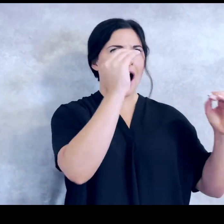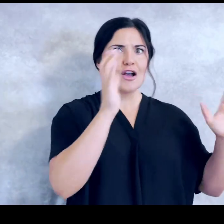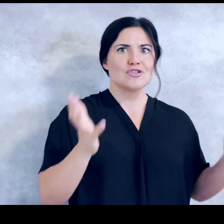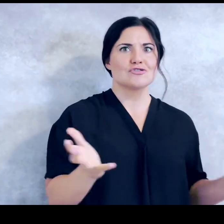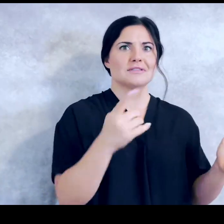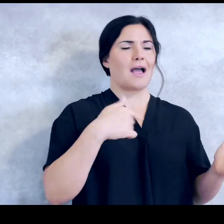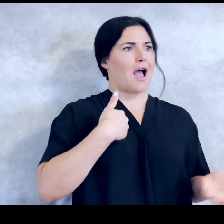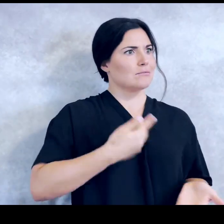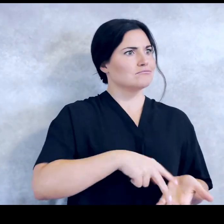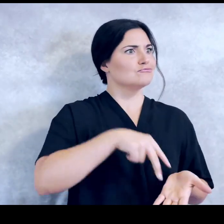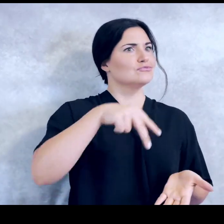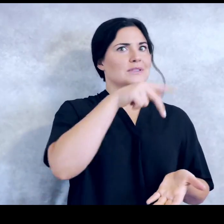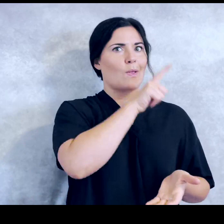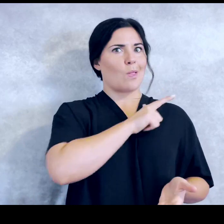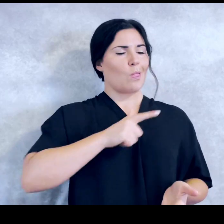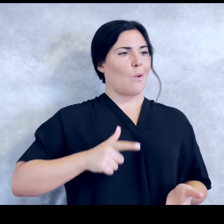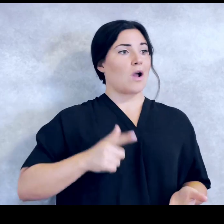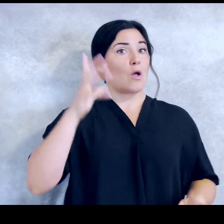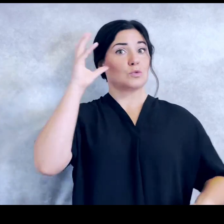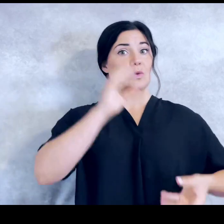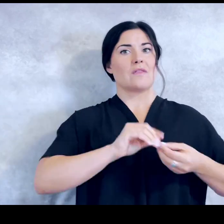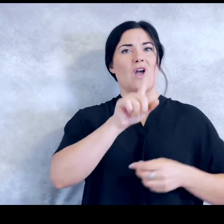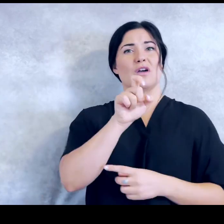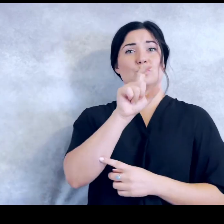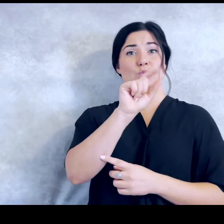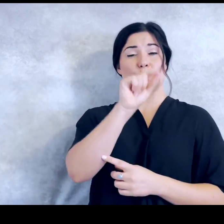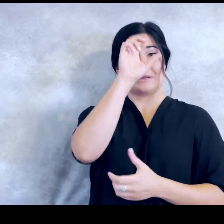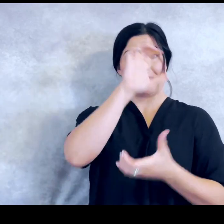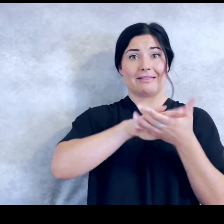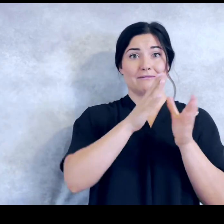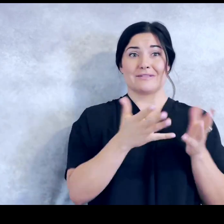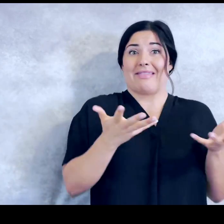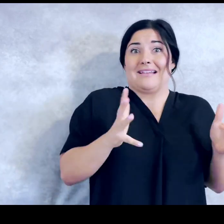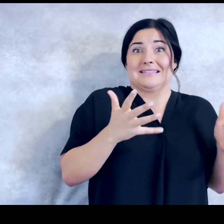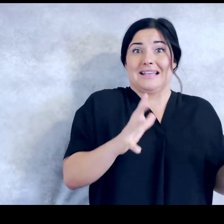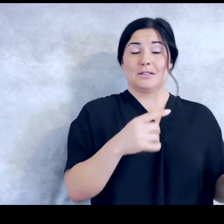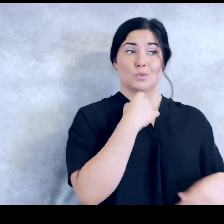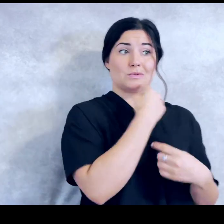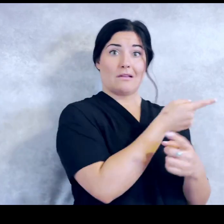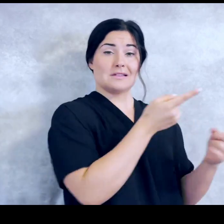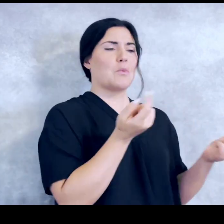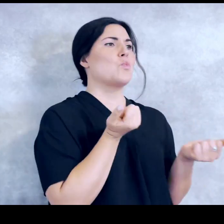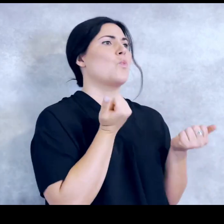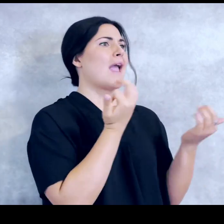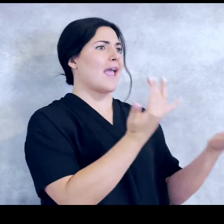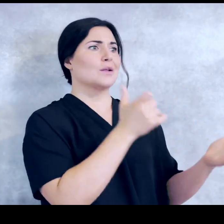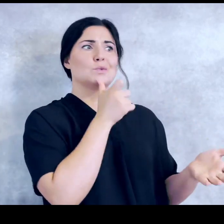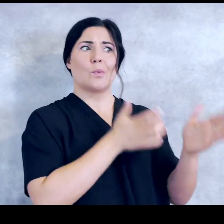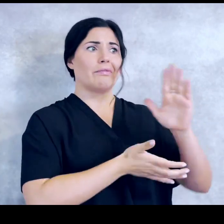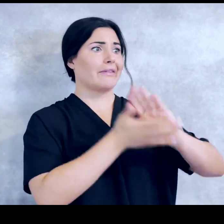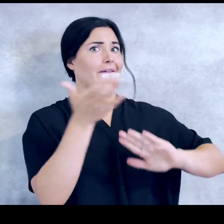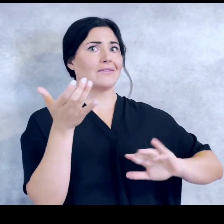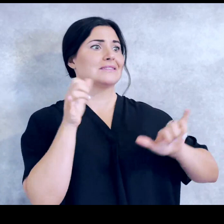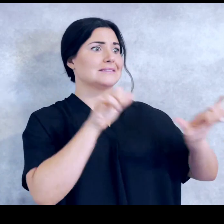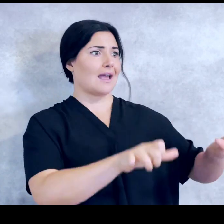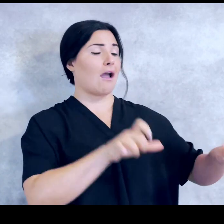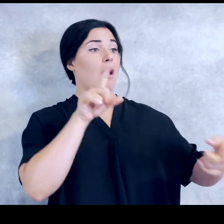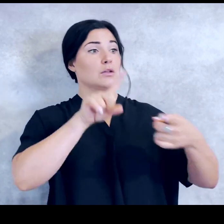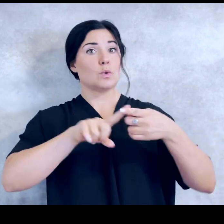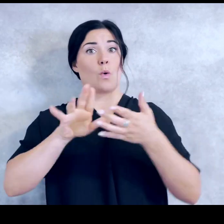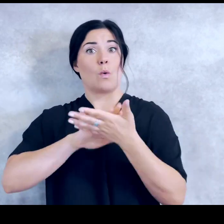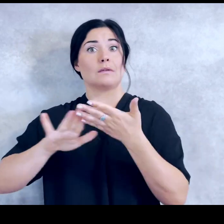he was the risen Lord. And at that point, there was about 120 believers. That's it. And so he tells his group, I want you to wait. Don't leave